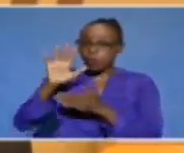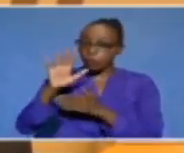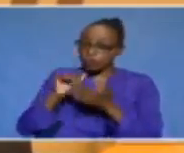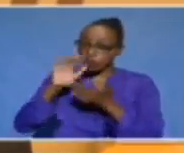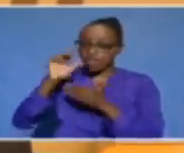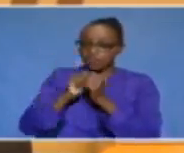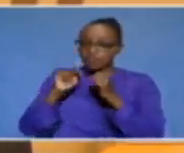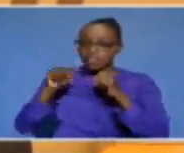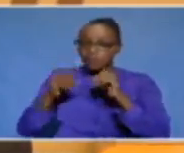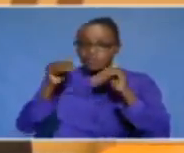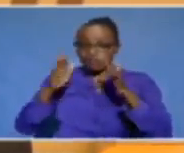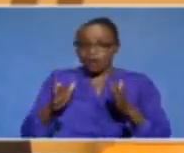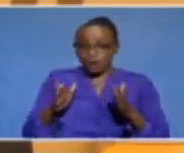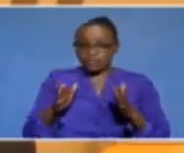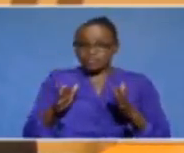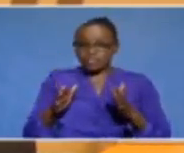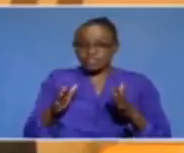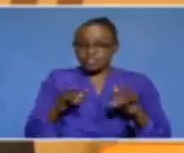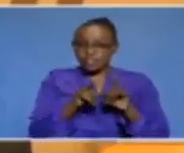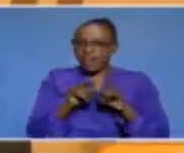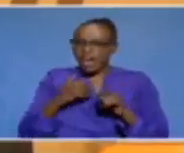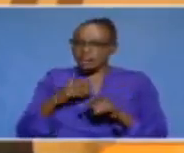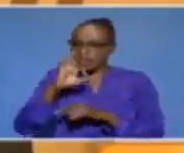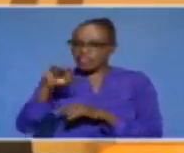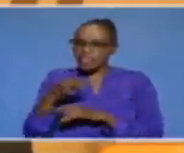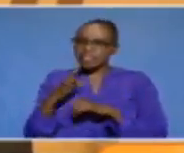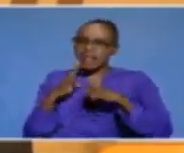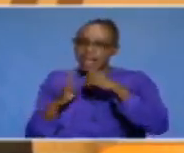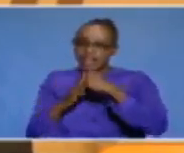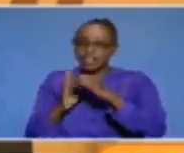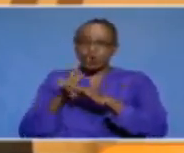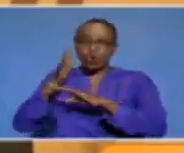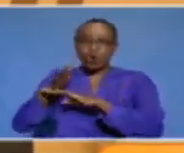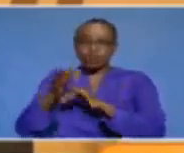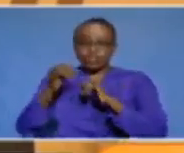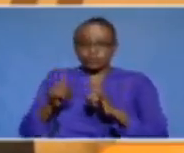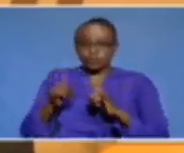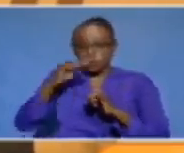15,000 farmers. We've opened 3,900 plus new bars.